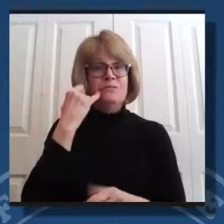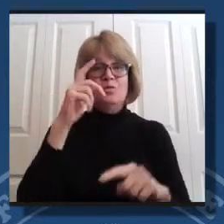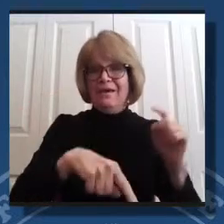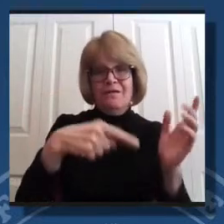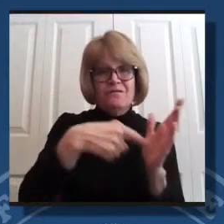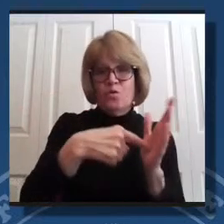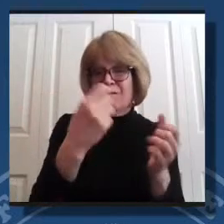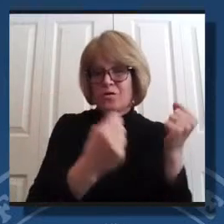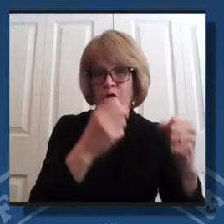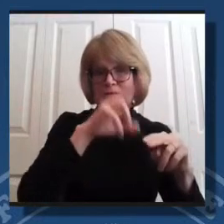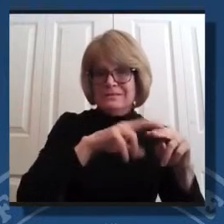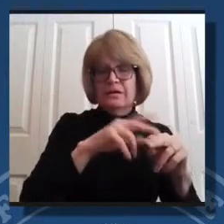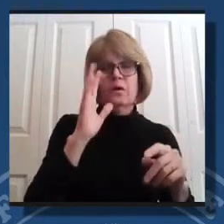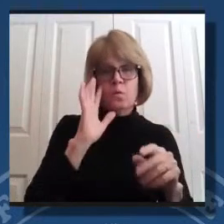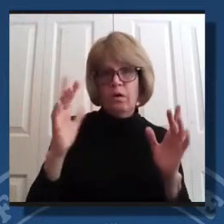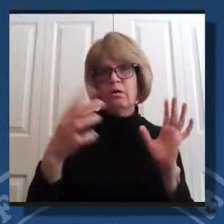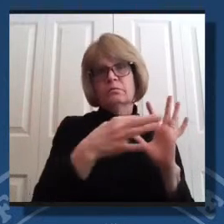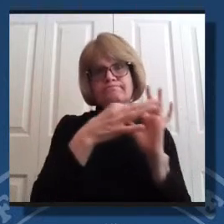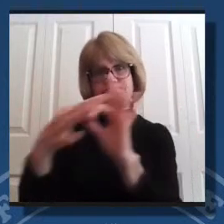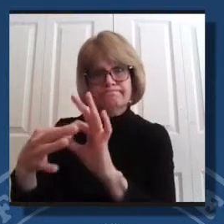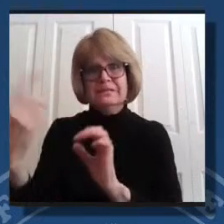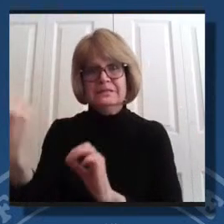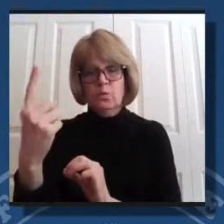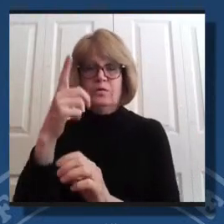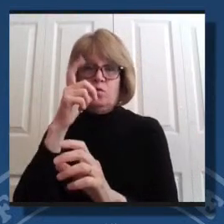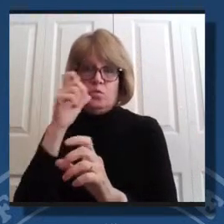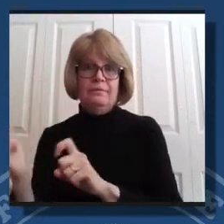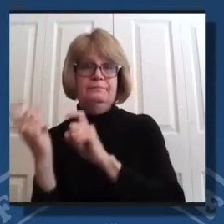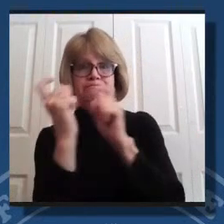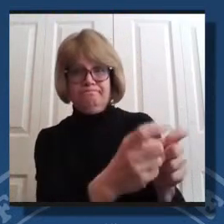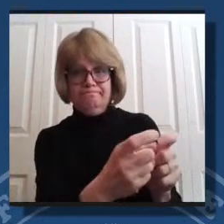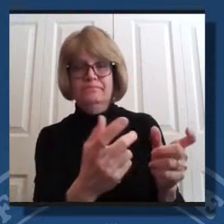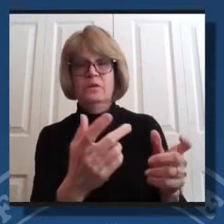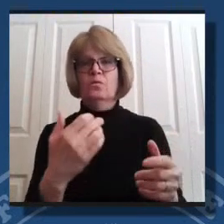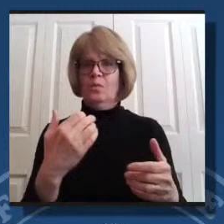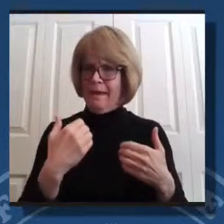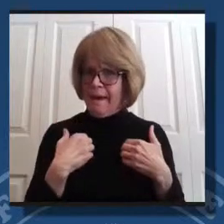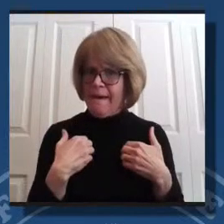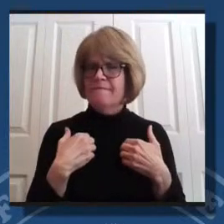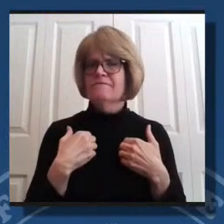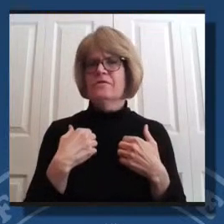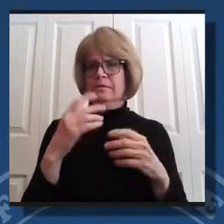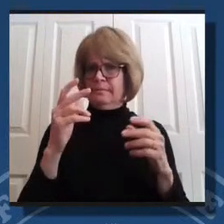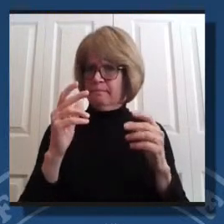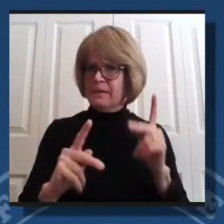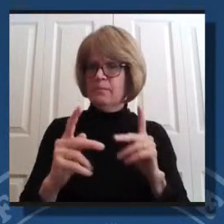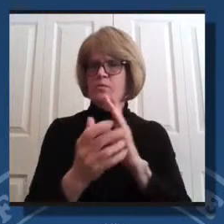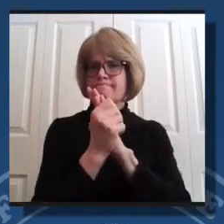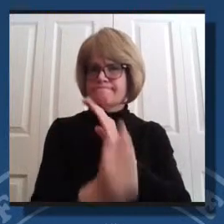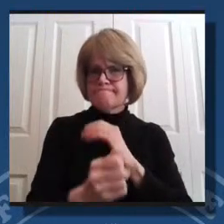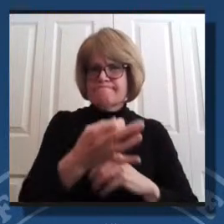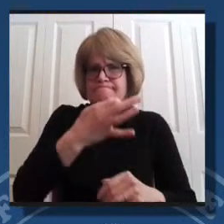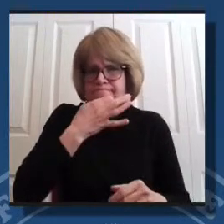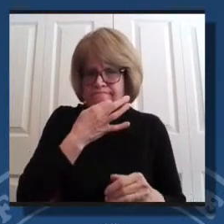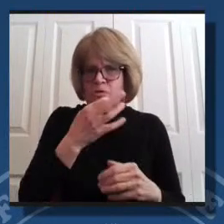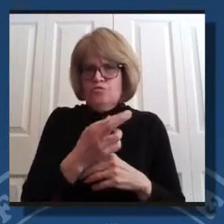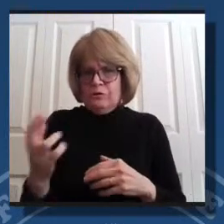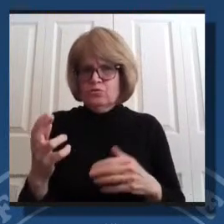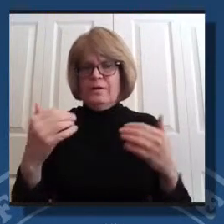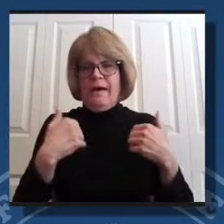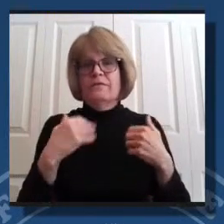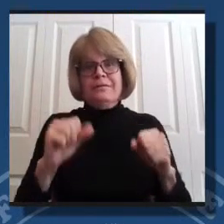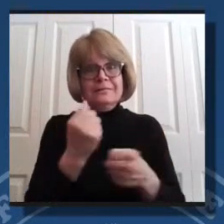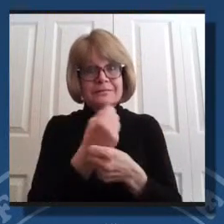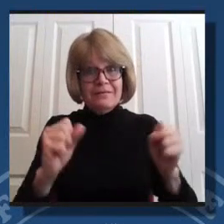find somebody who can get that for you, because we have the skill, we have the talent, we have the resources, and we can save lives. And we have learned so much.